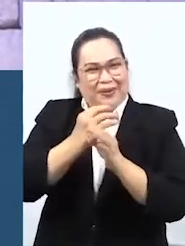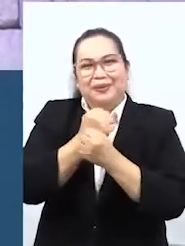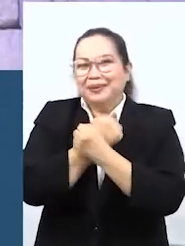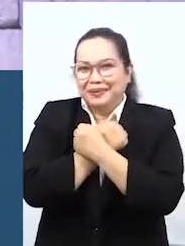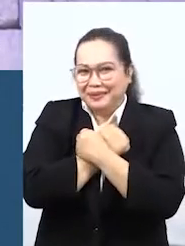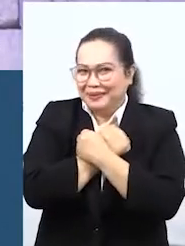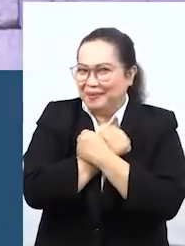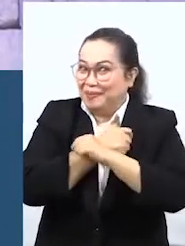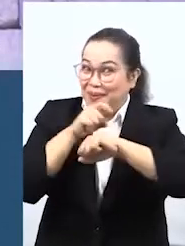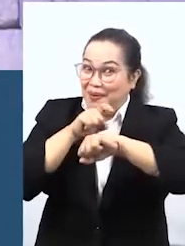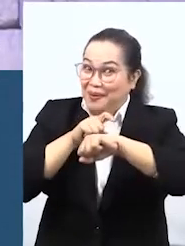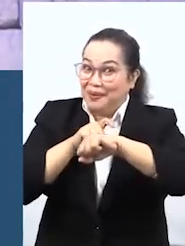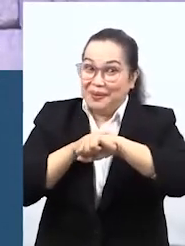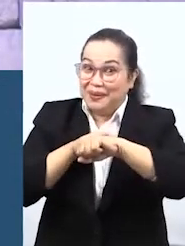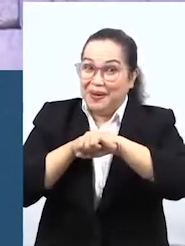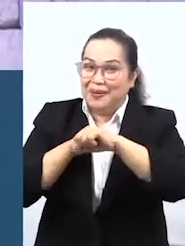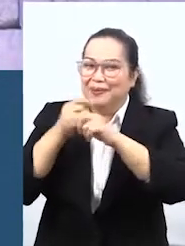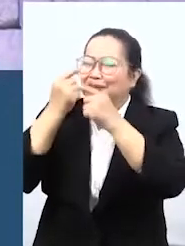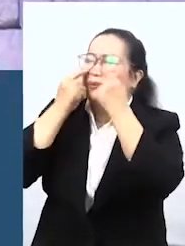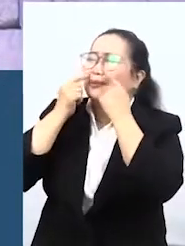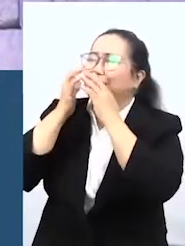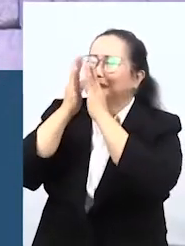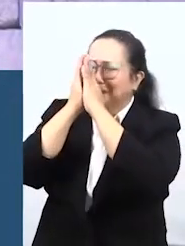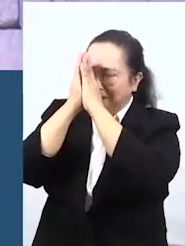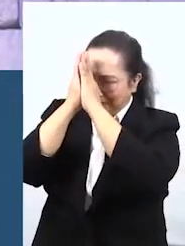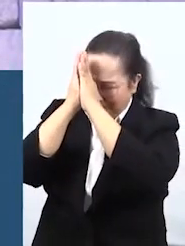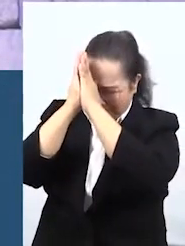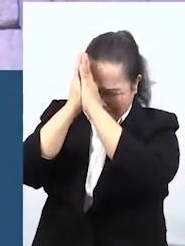panahon na umiiyak ka sa panginon Ay